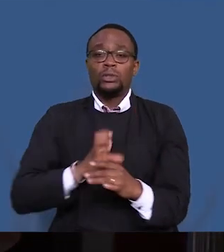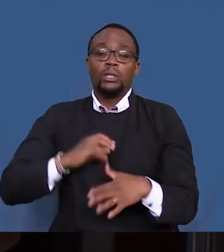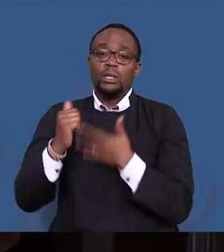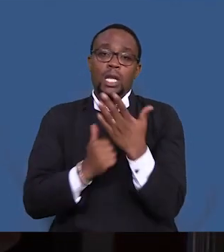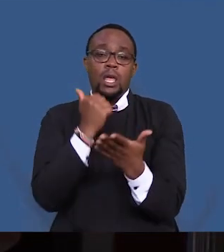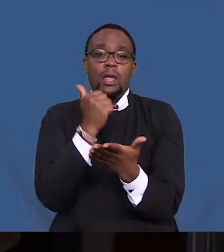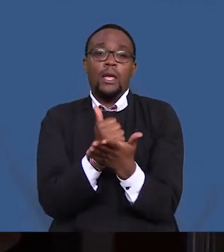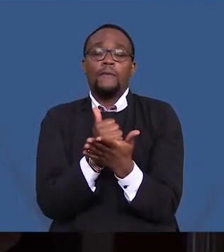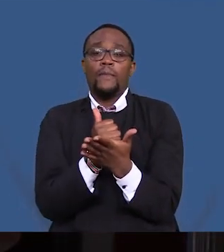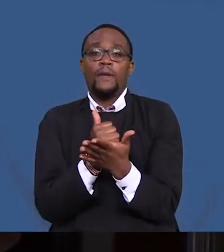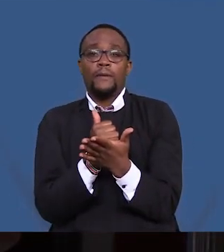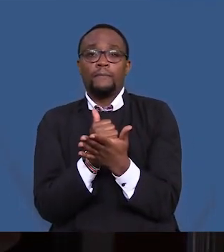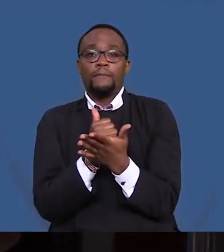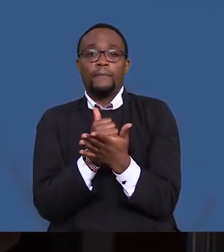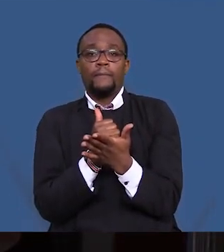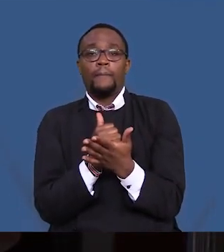Christ.